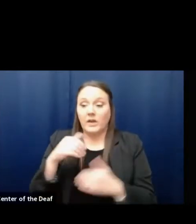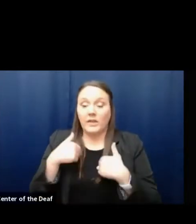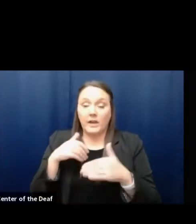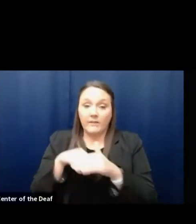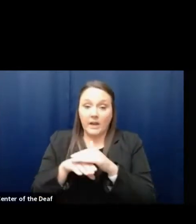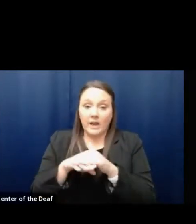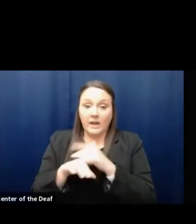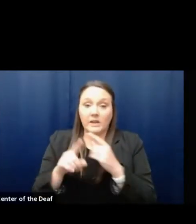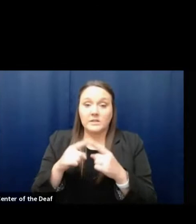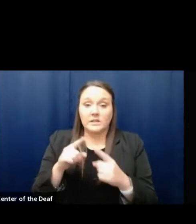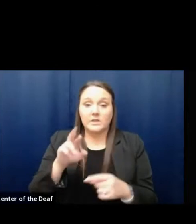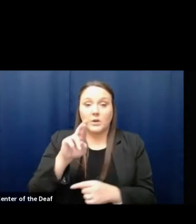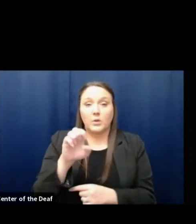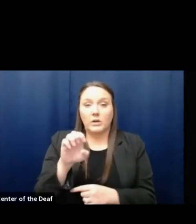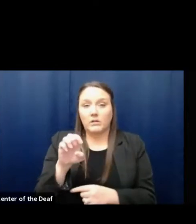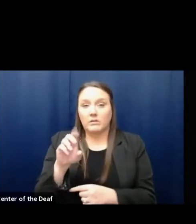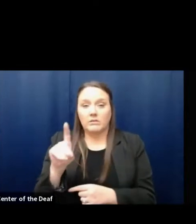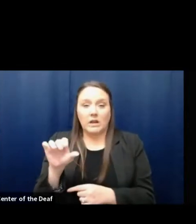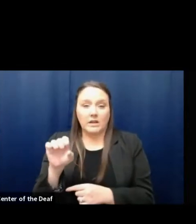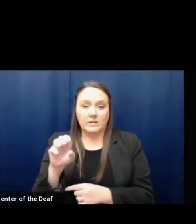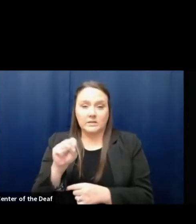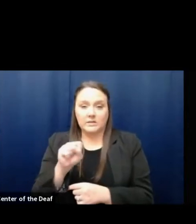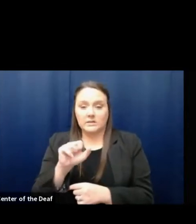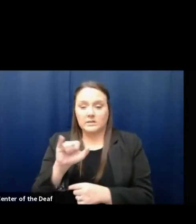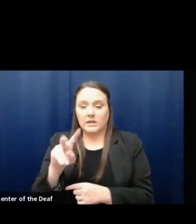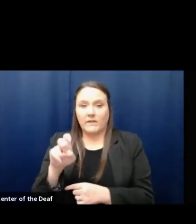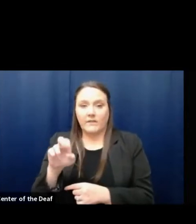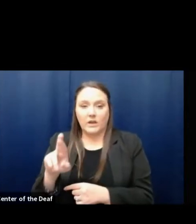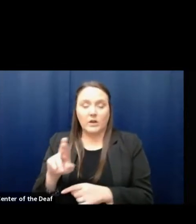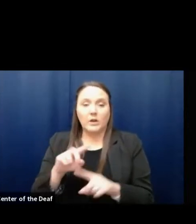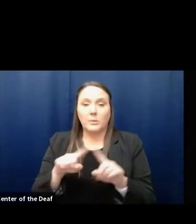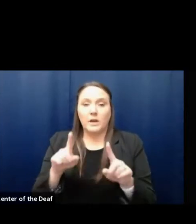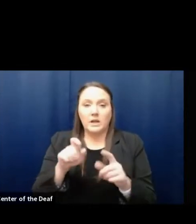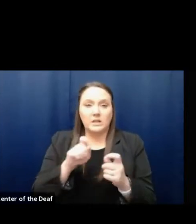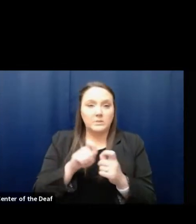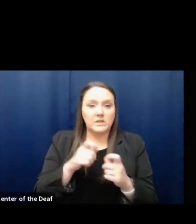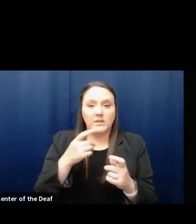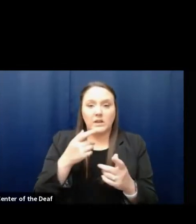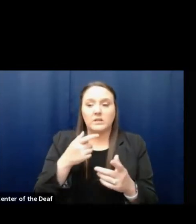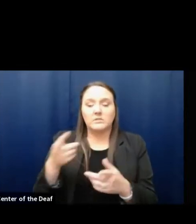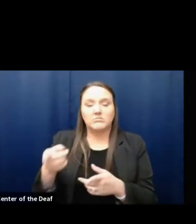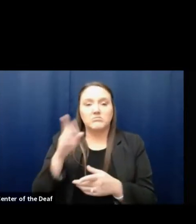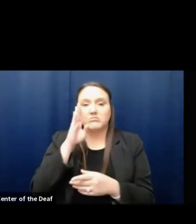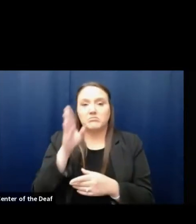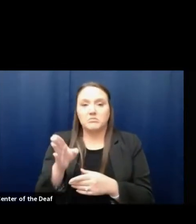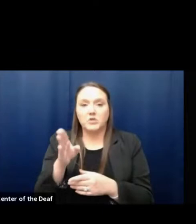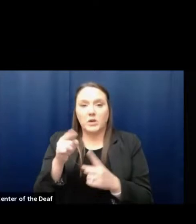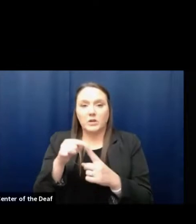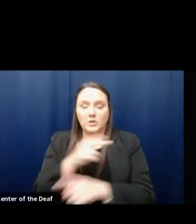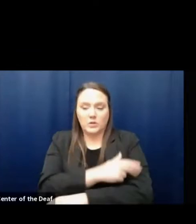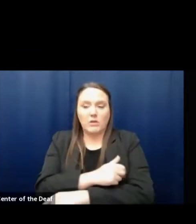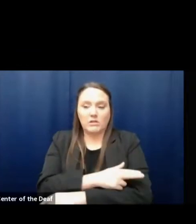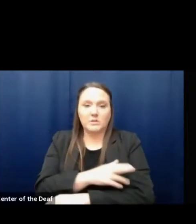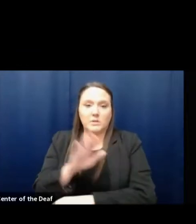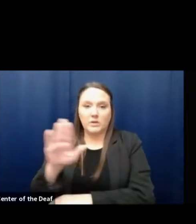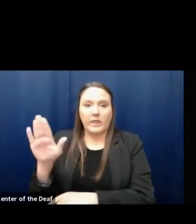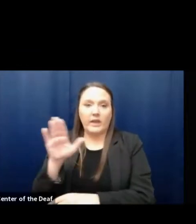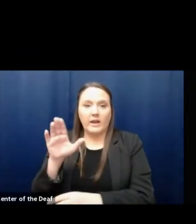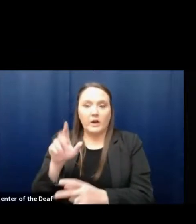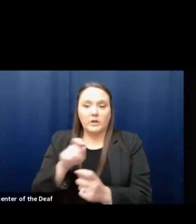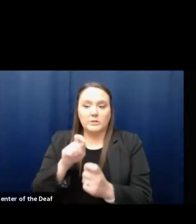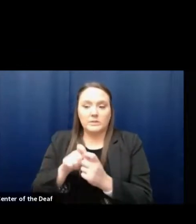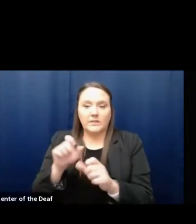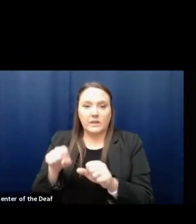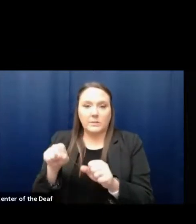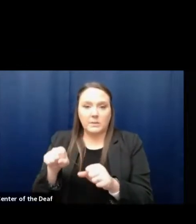to remdesivir and other medications, but the specifics, I would direct that to the hospitals for their specific ability